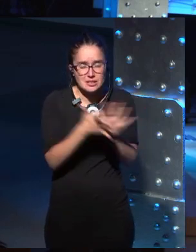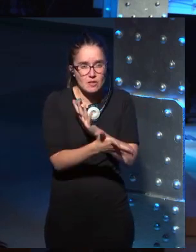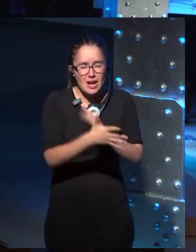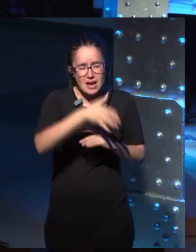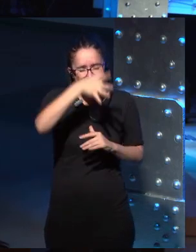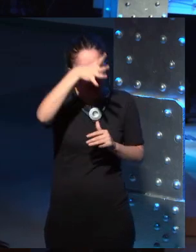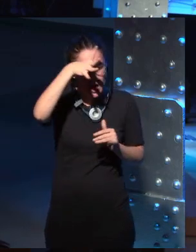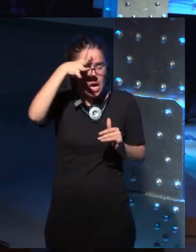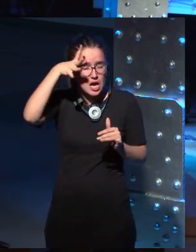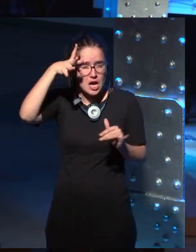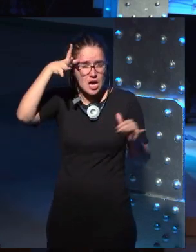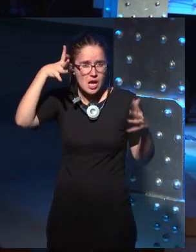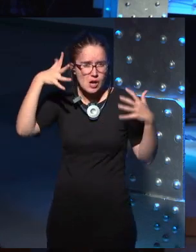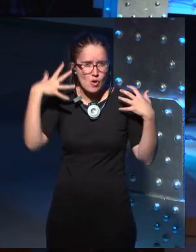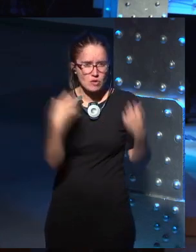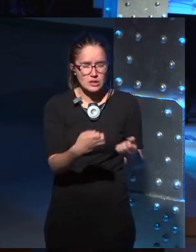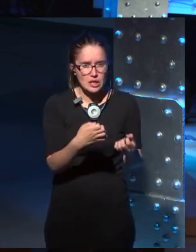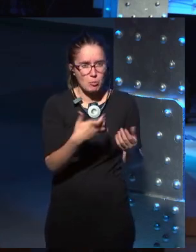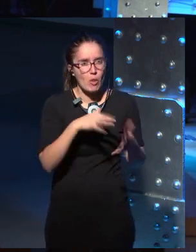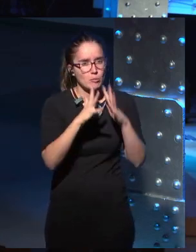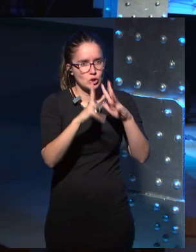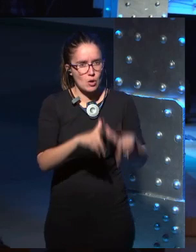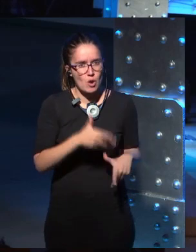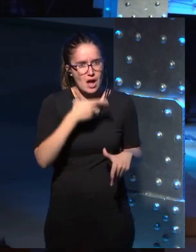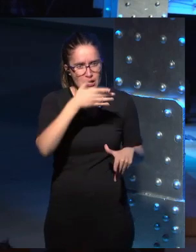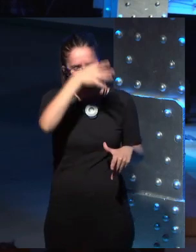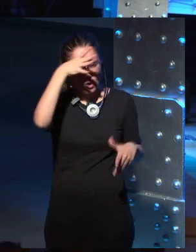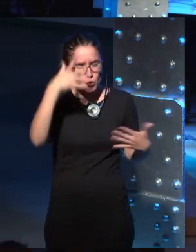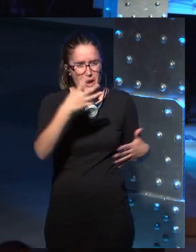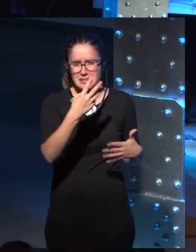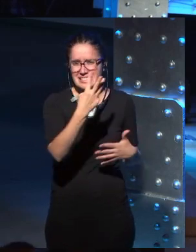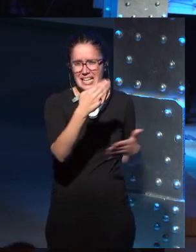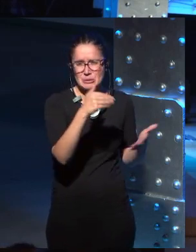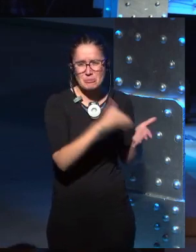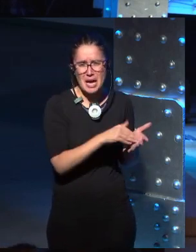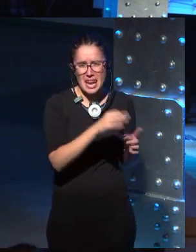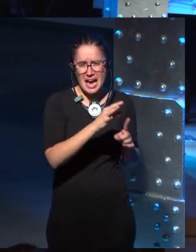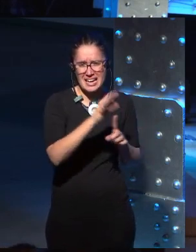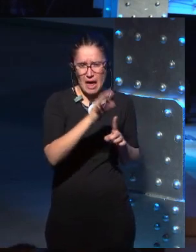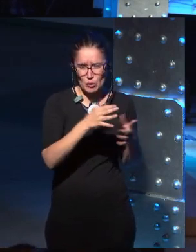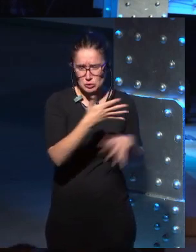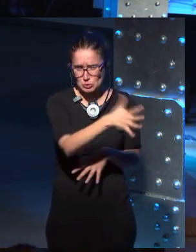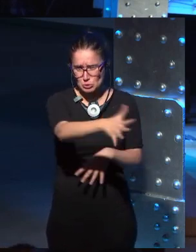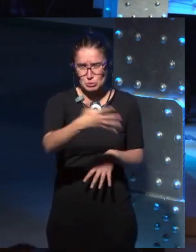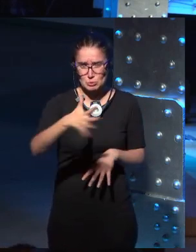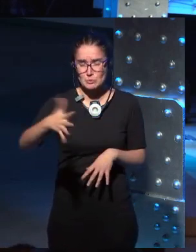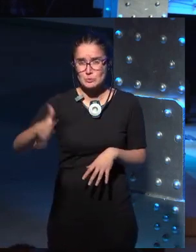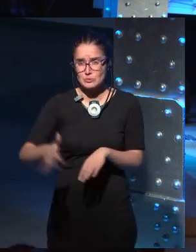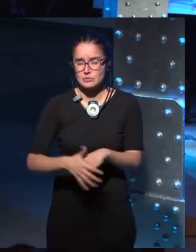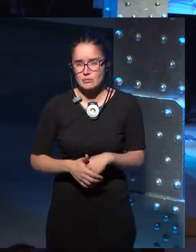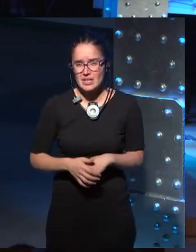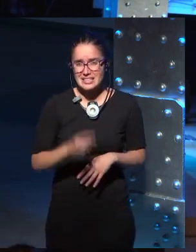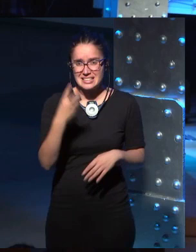actually calculate how hot it should have been. And it's about 3,000 degrees. 3,000 degrees?